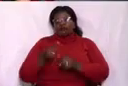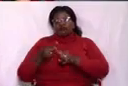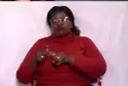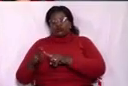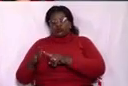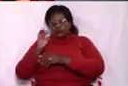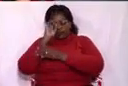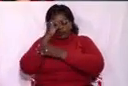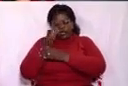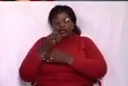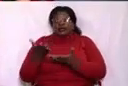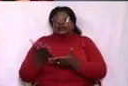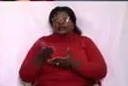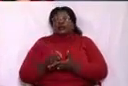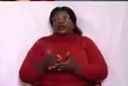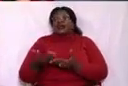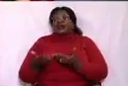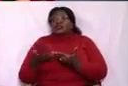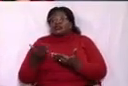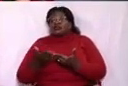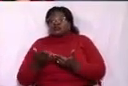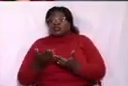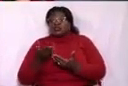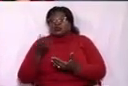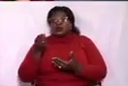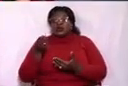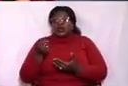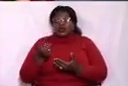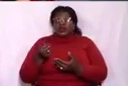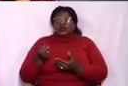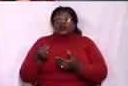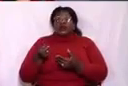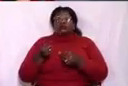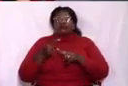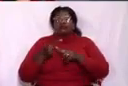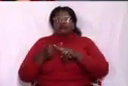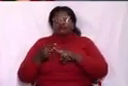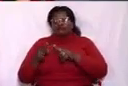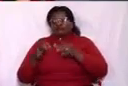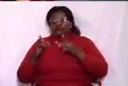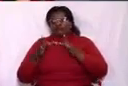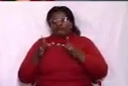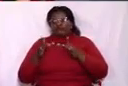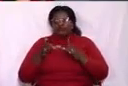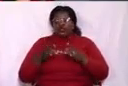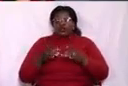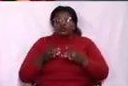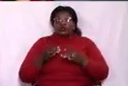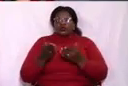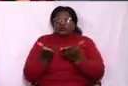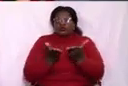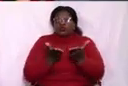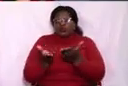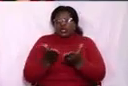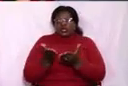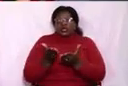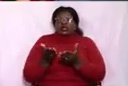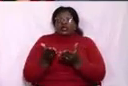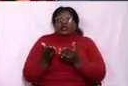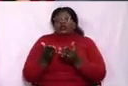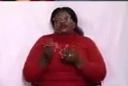clients on social media compared to the traditional way that we used to do